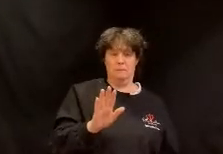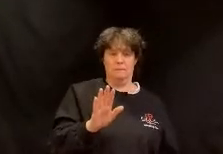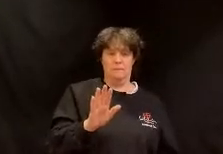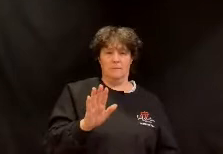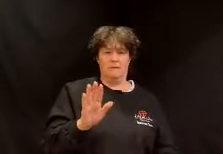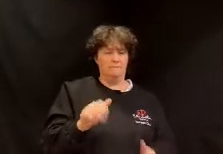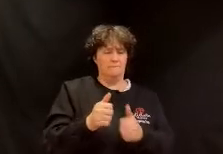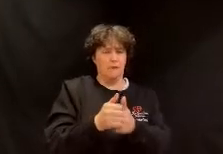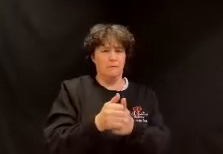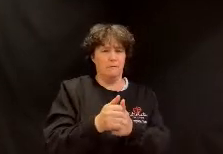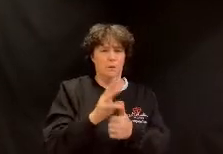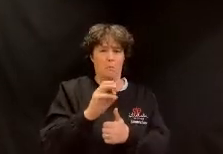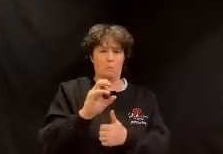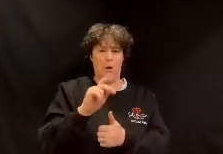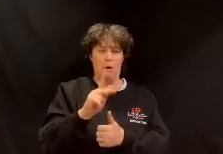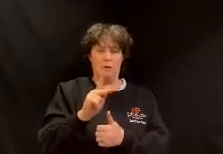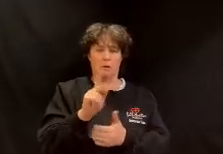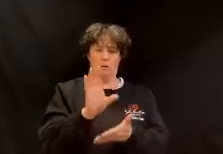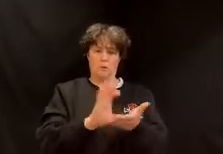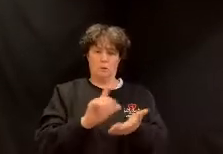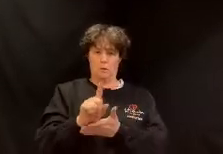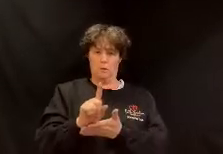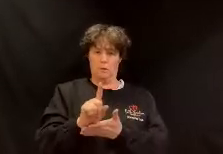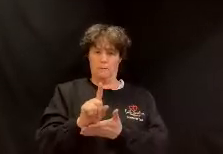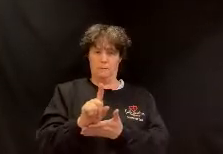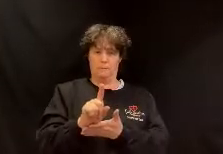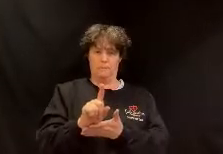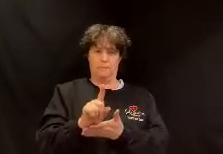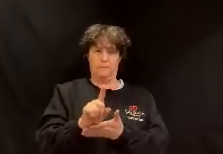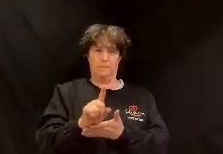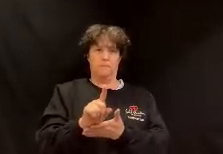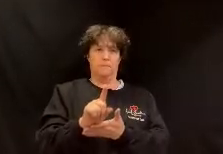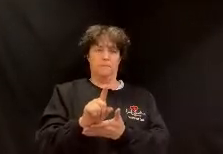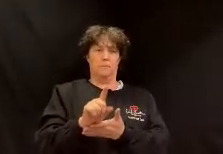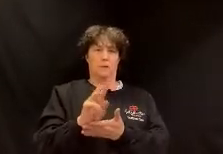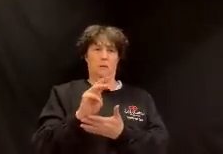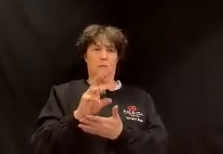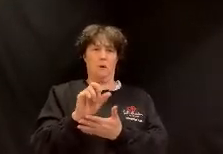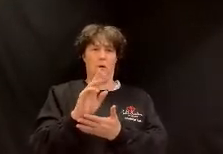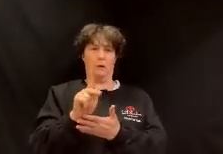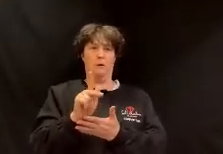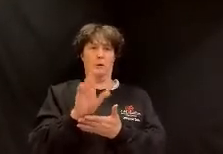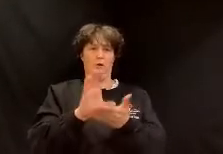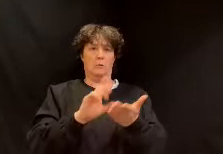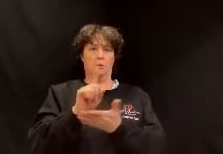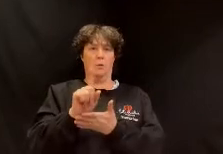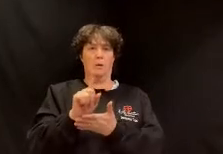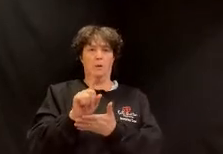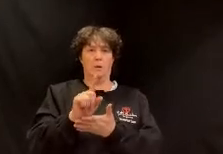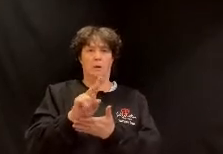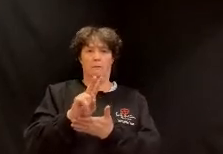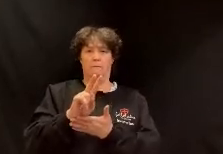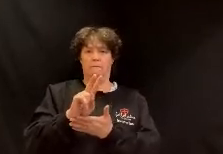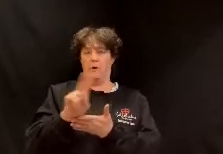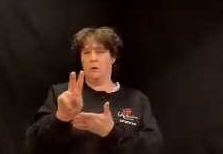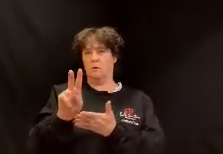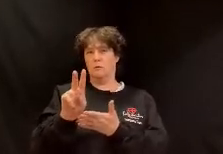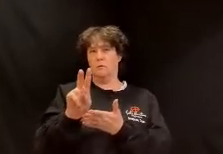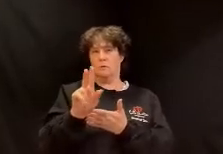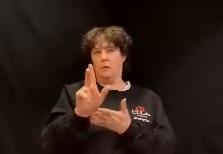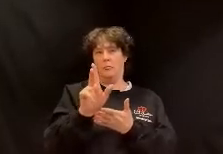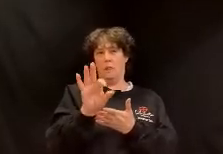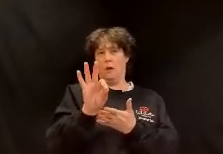me. Mark chapter 1. Just follow me up there. I'll just turn around. Mark chapter 1, verse 40 maybe, 39.